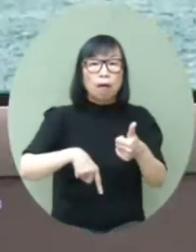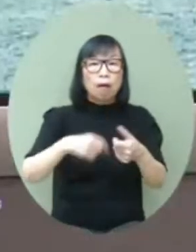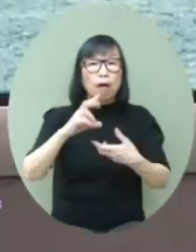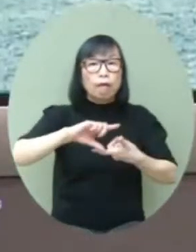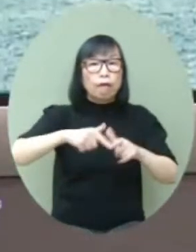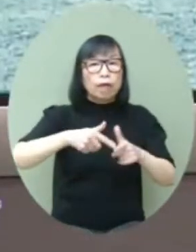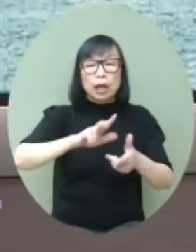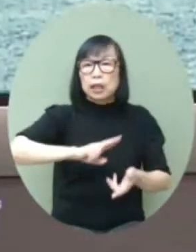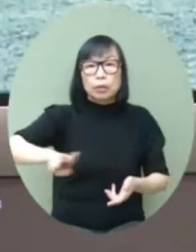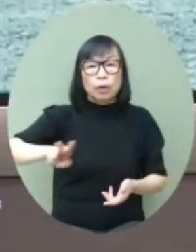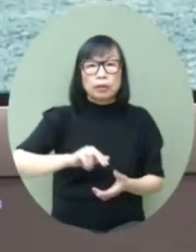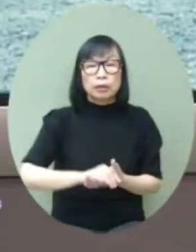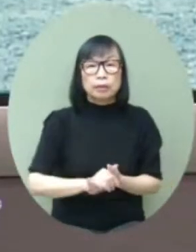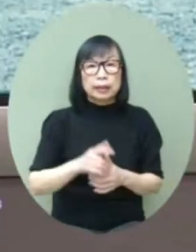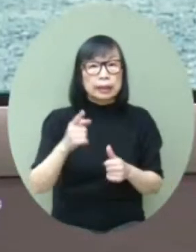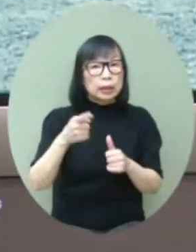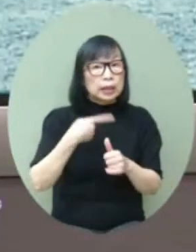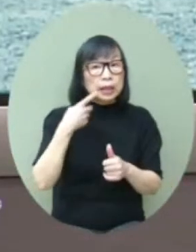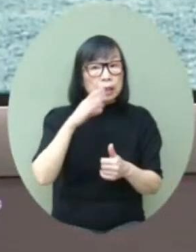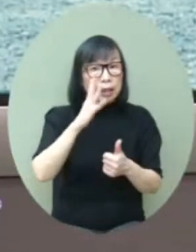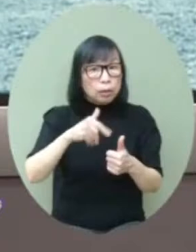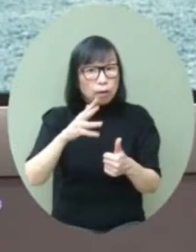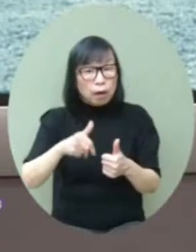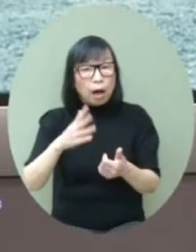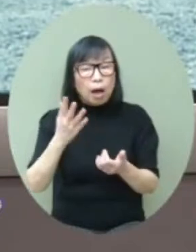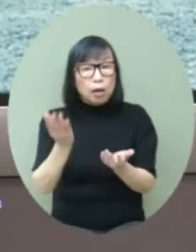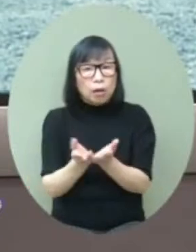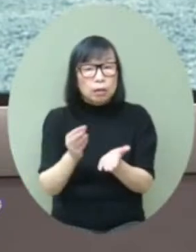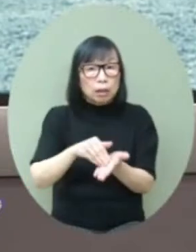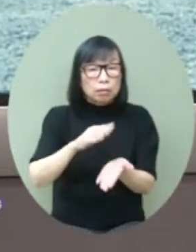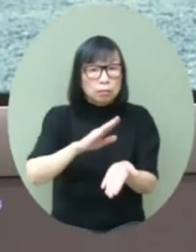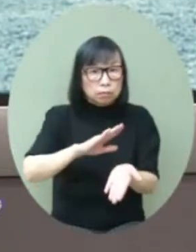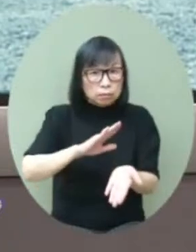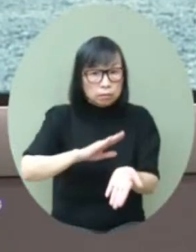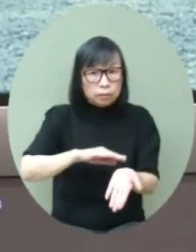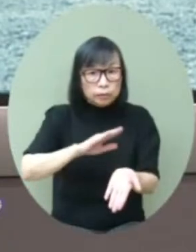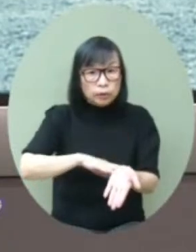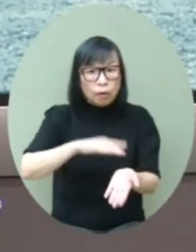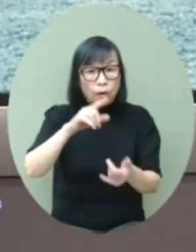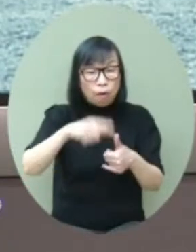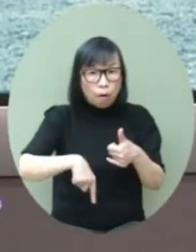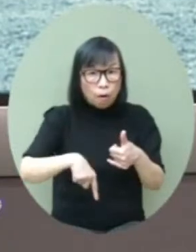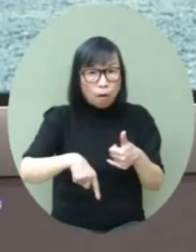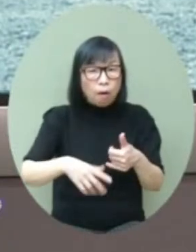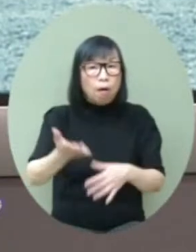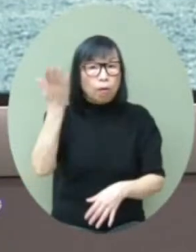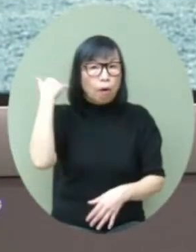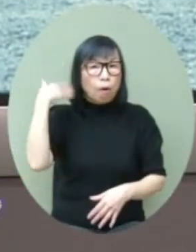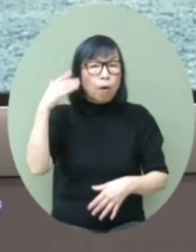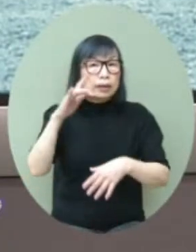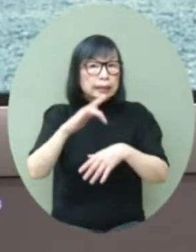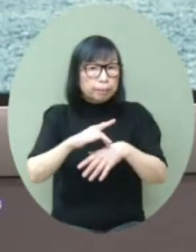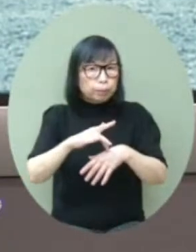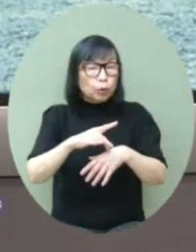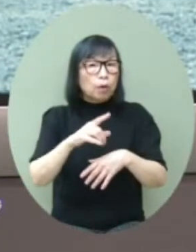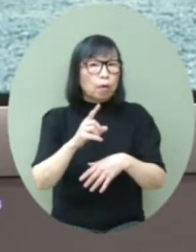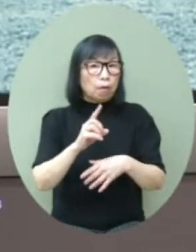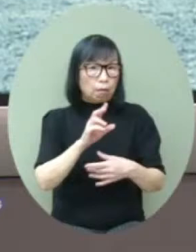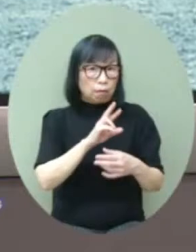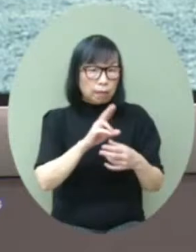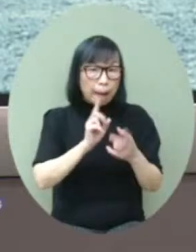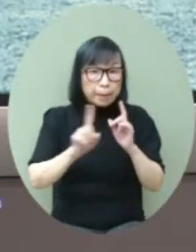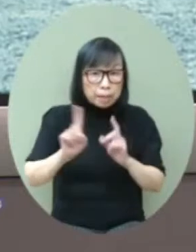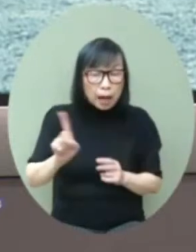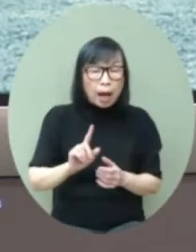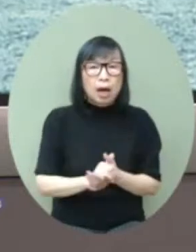Our approach, in investigating into the confirmed cases are the same. First of all, we will, trace the